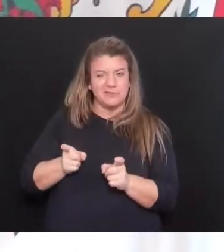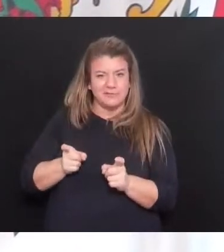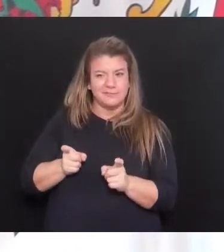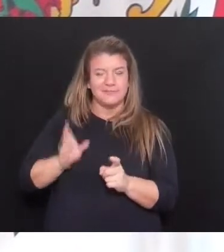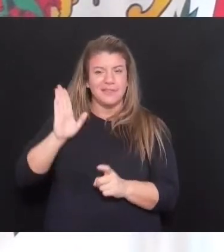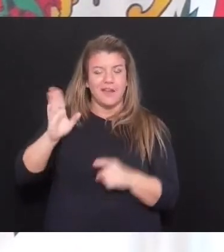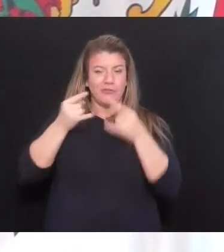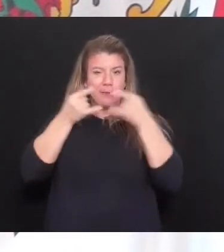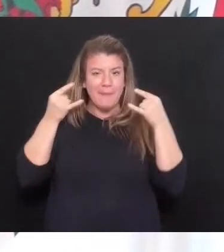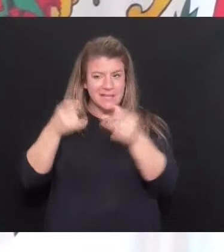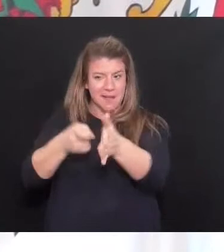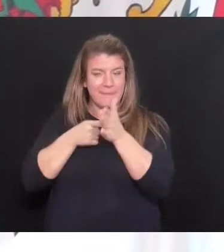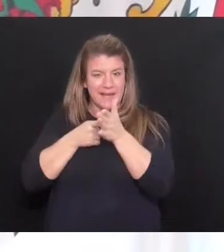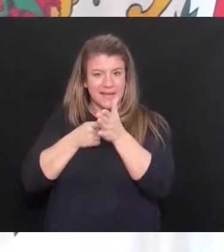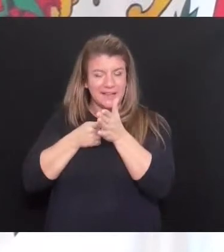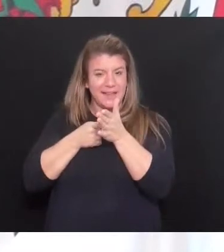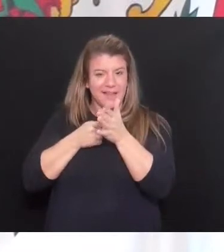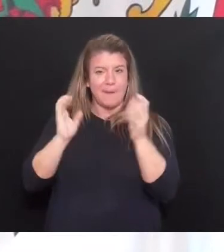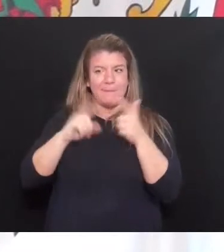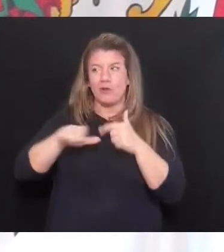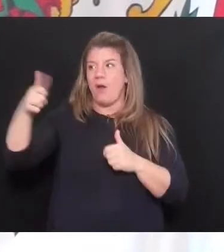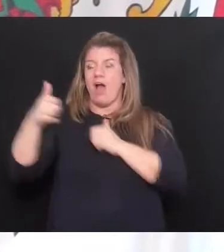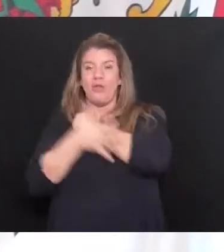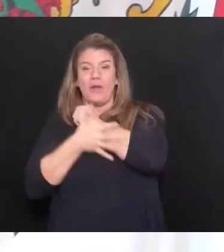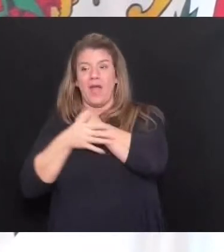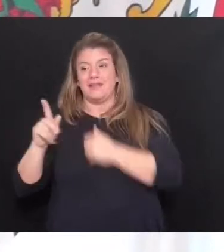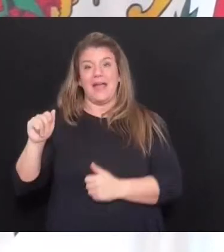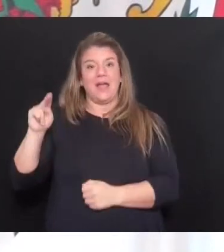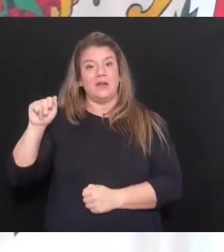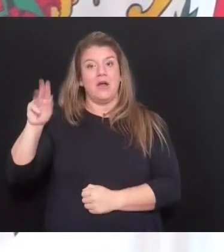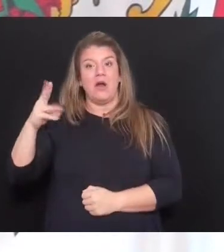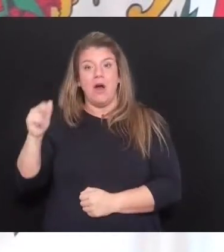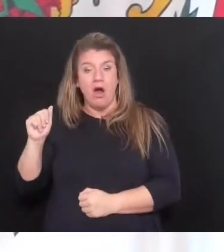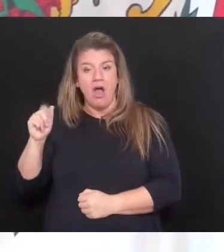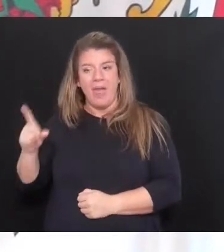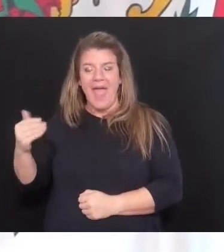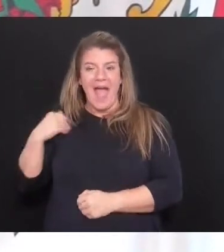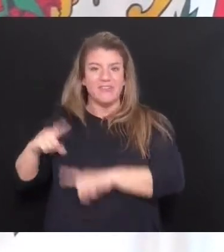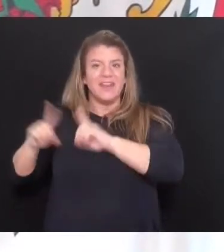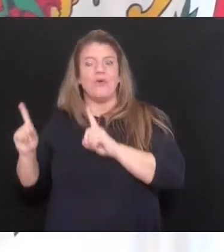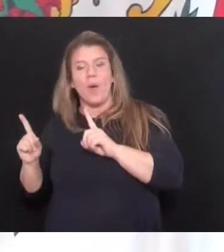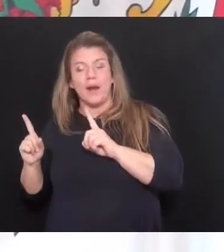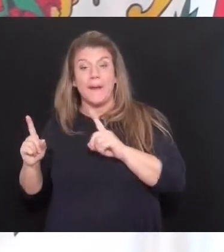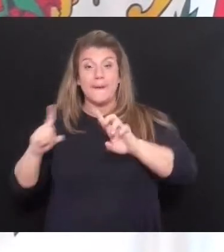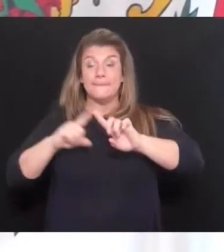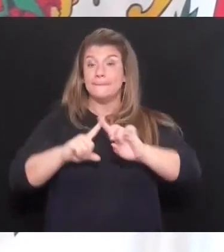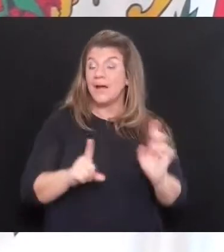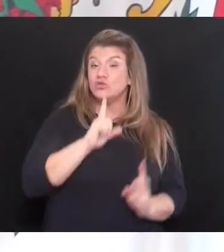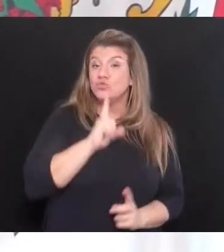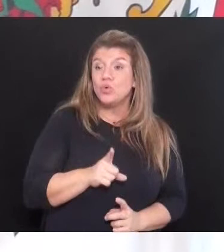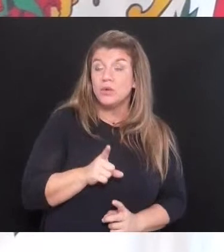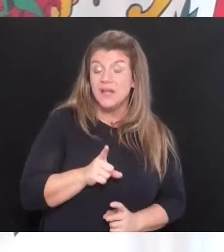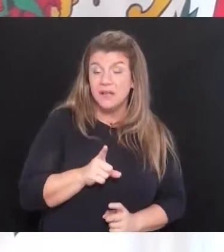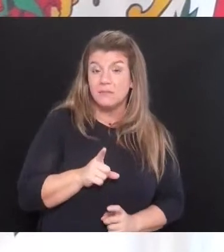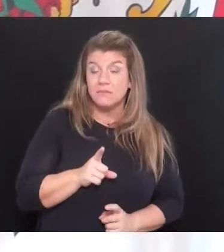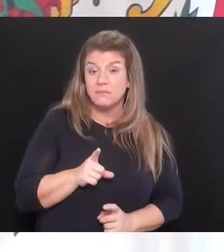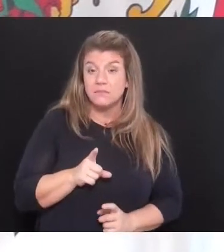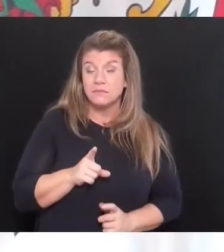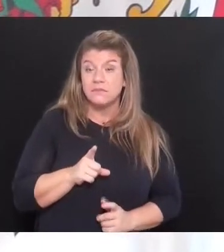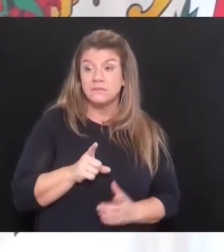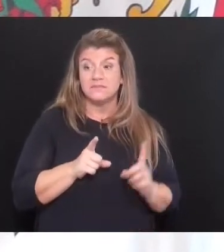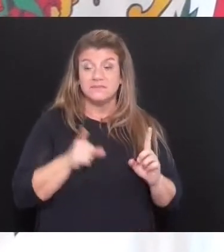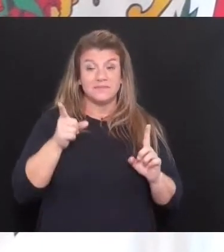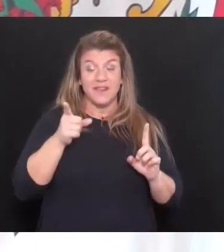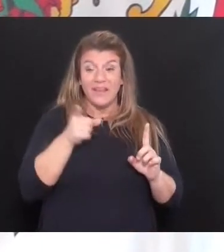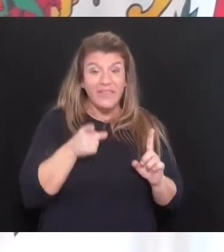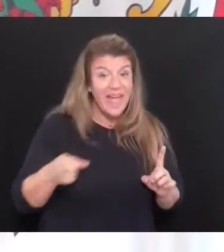the mask mandate that some other counties, maybe like Kanawha or whatever like that, may have. But really and truly, Paul, they